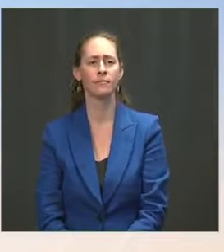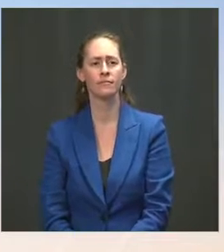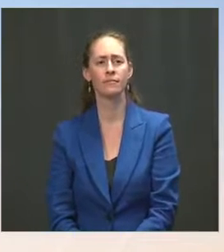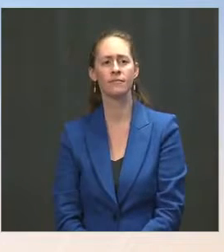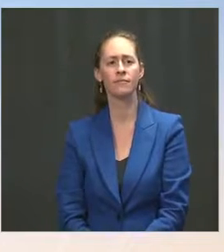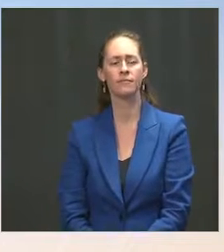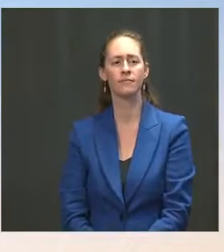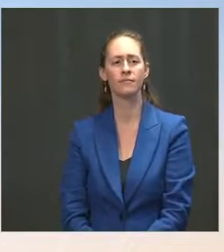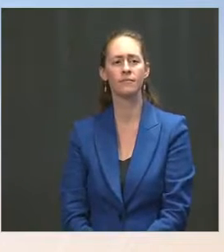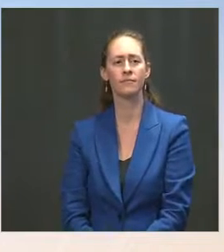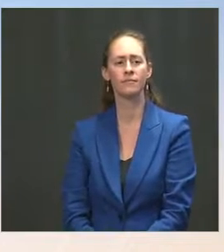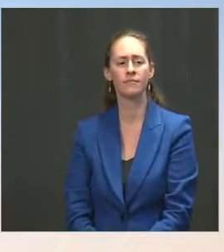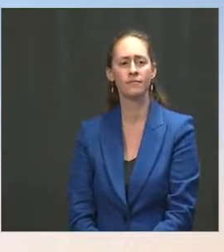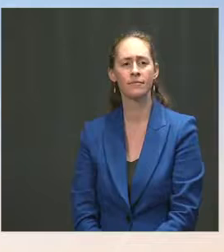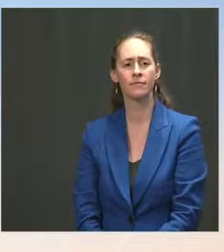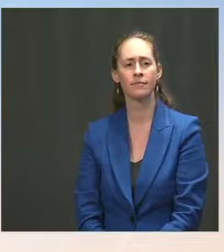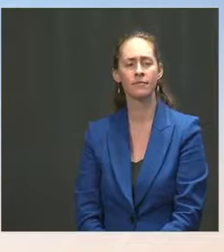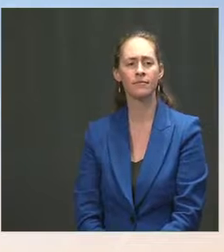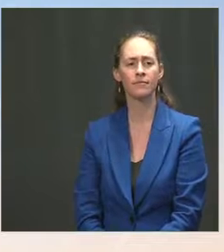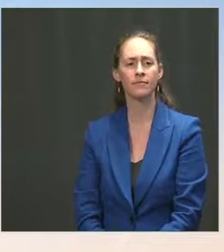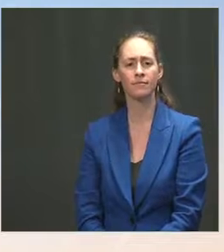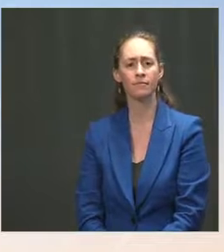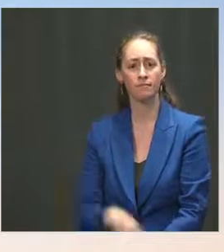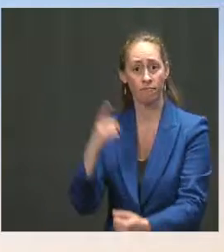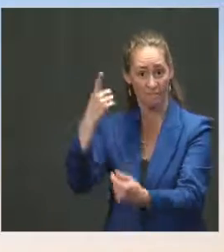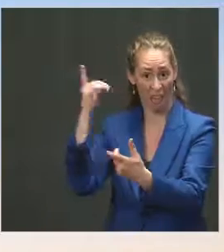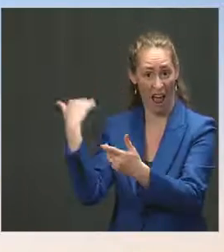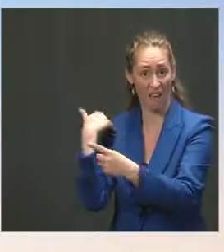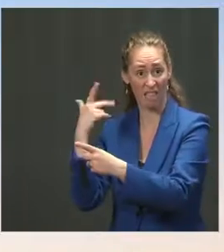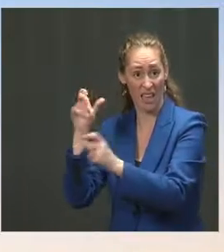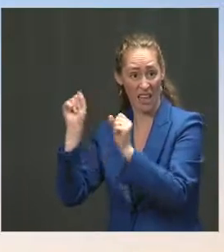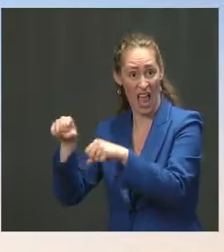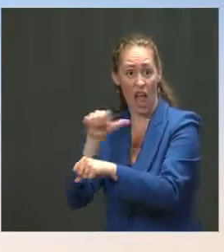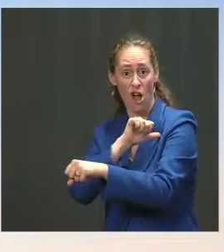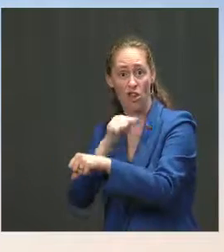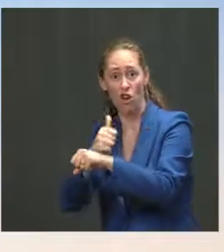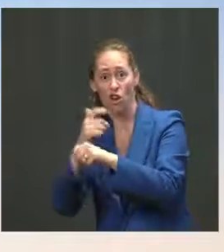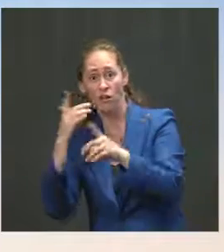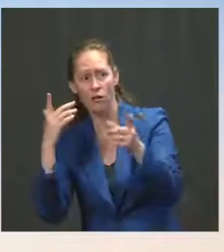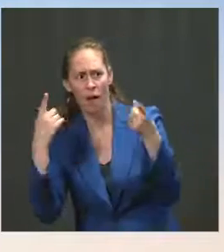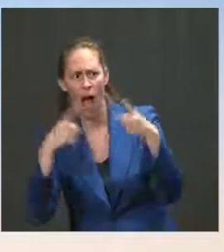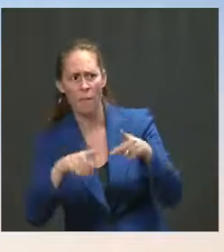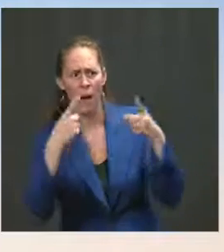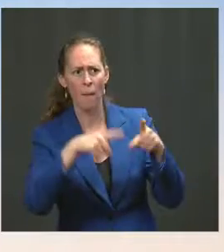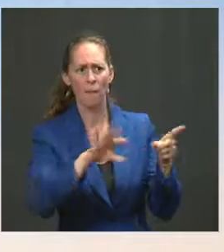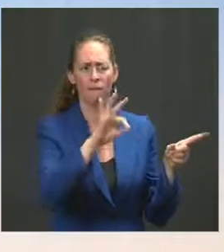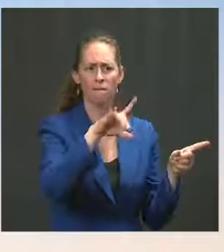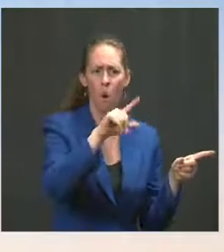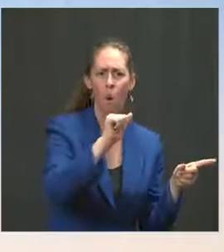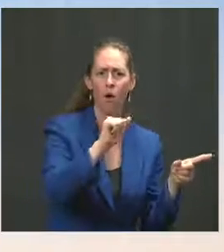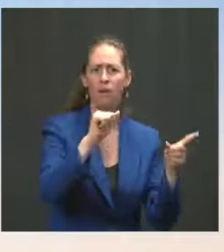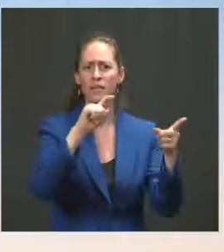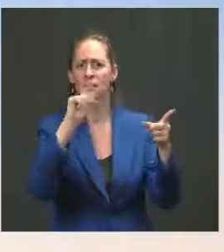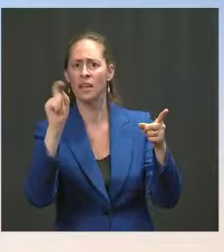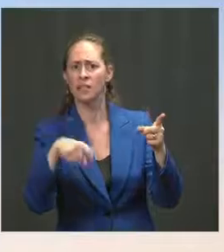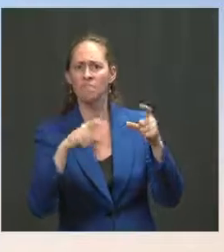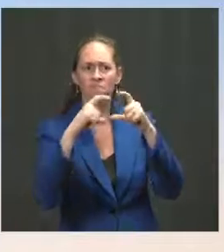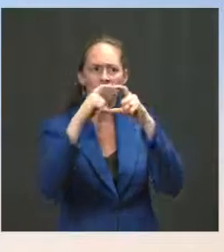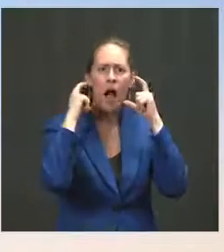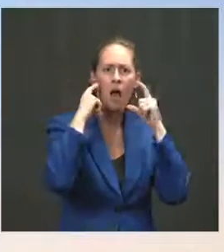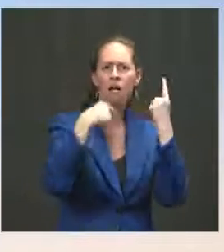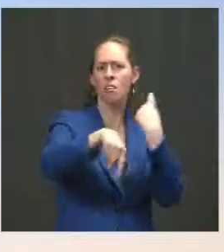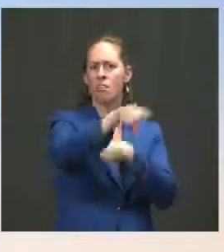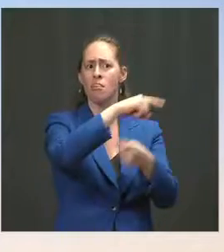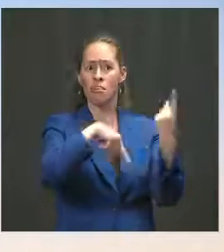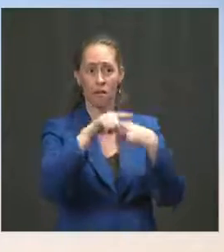to intervene in states like Texas and Florida where they are banning mask mandates, he signaled that the administration is looking into it. Can you provide more